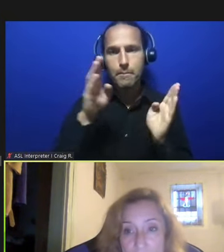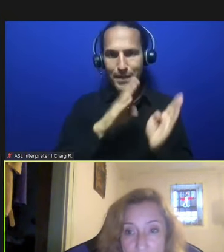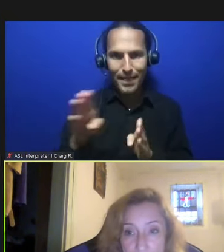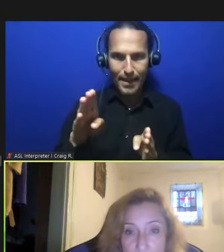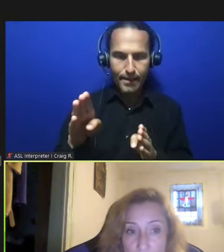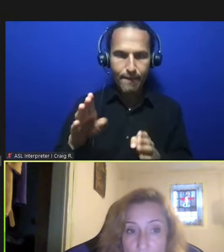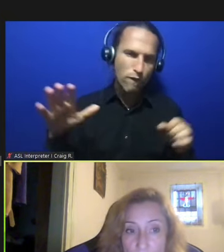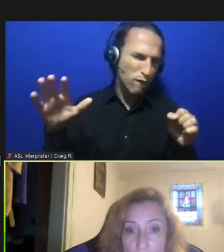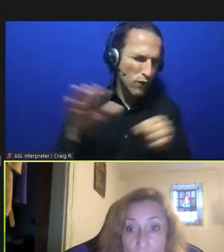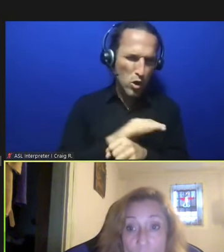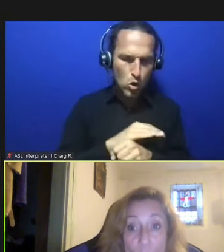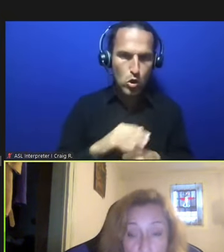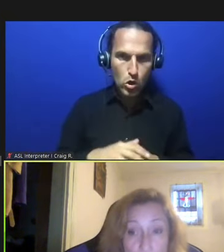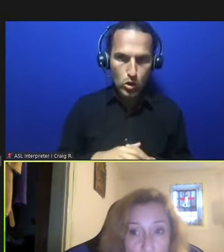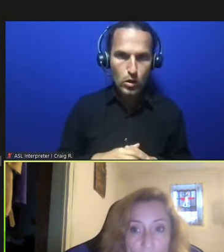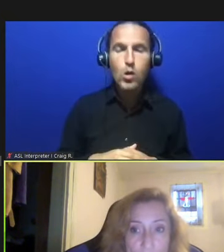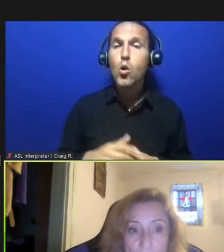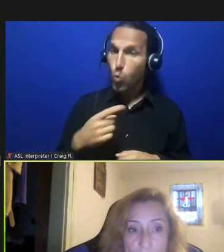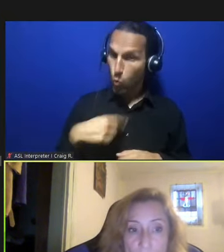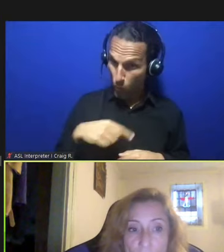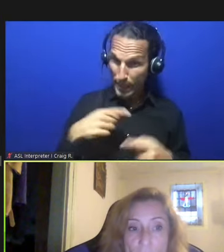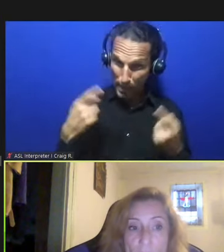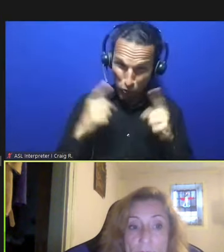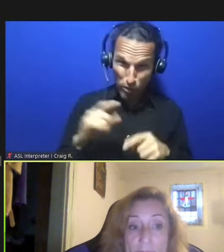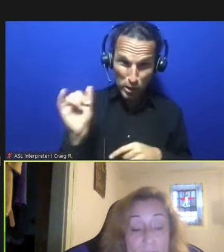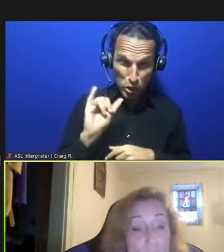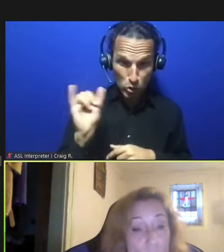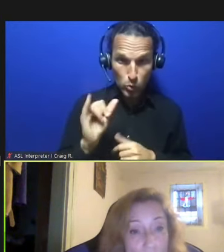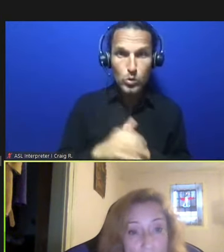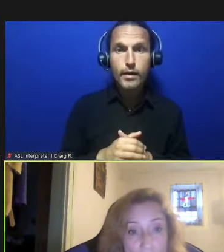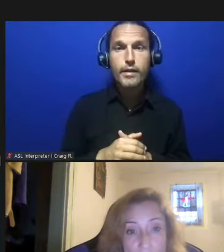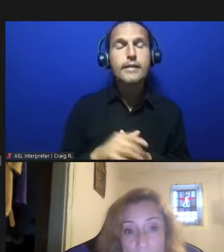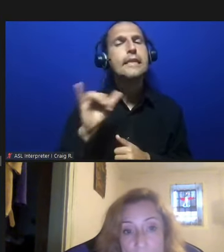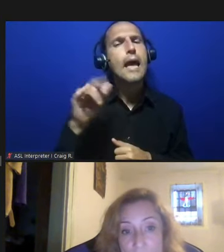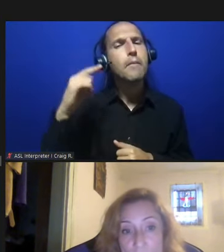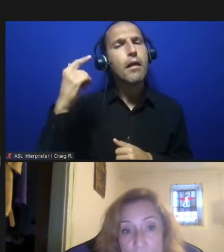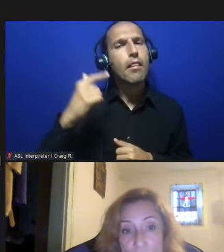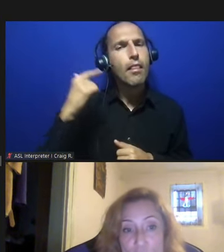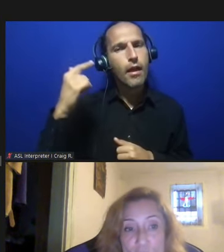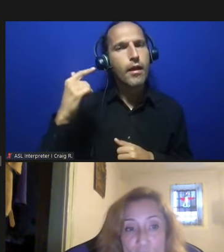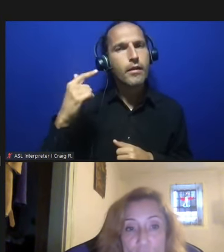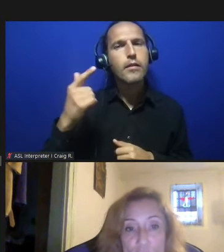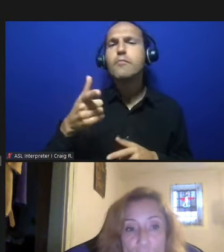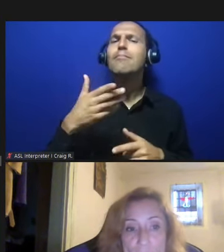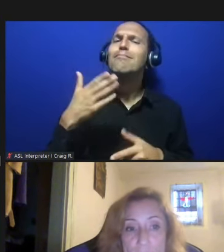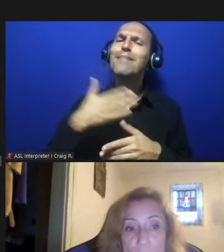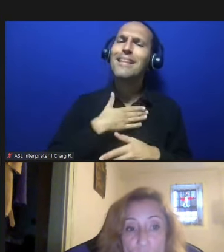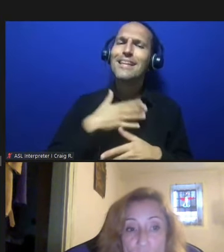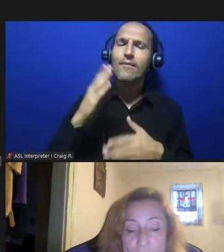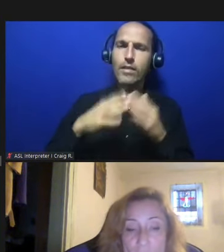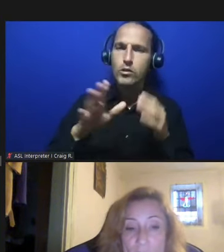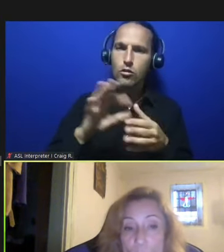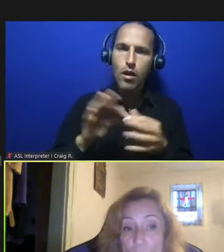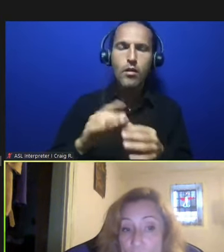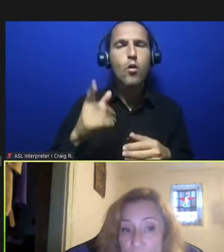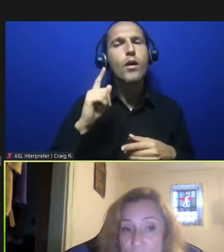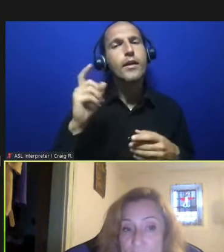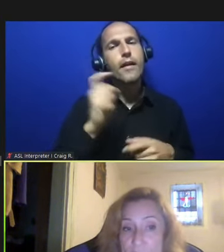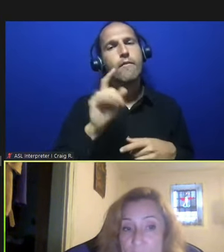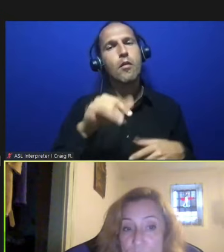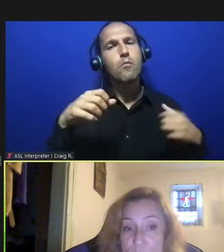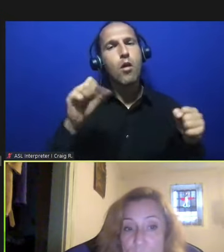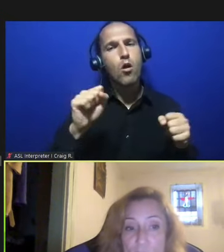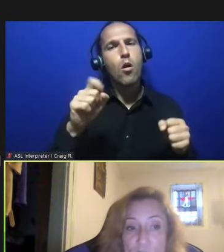its entirety. We agree. As they do in London, the MTA grant motorcycles a